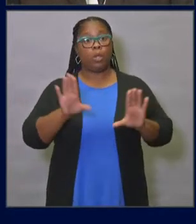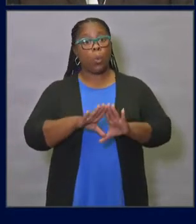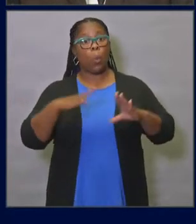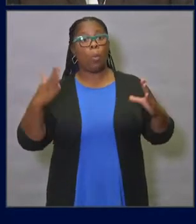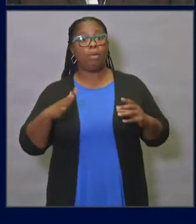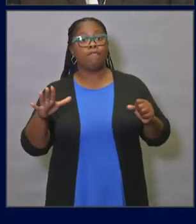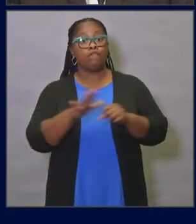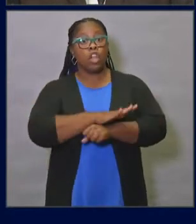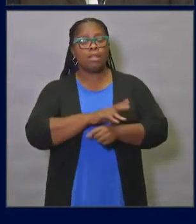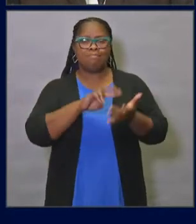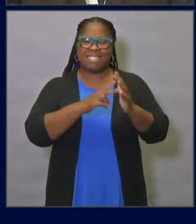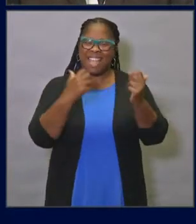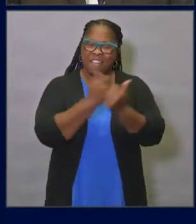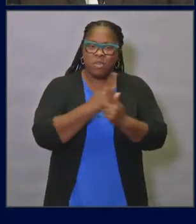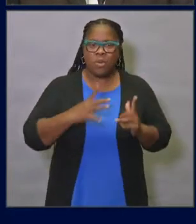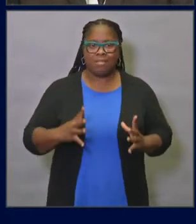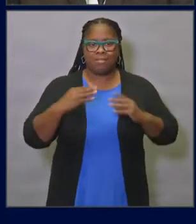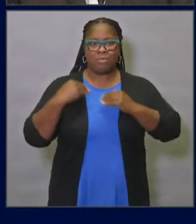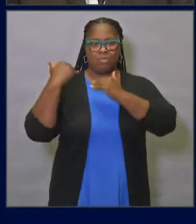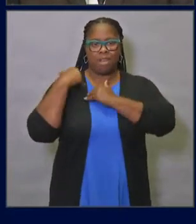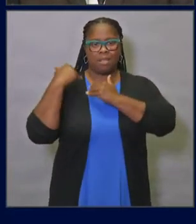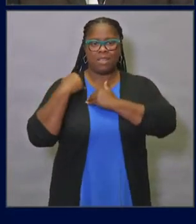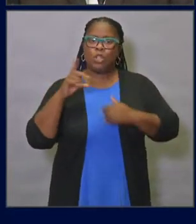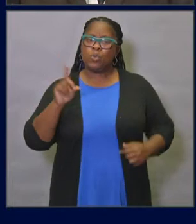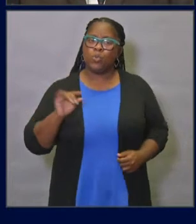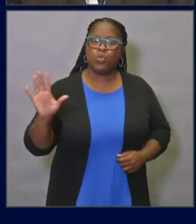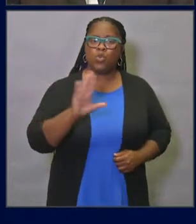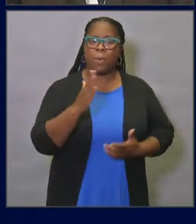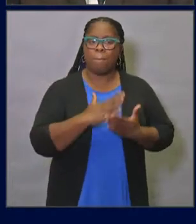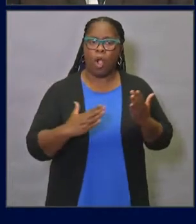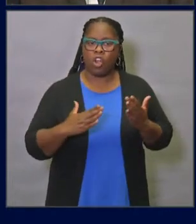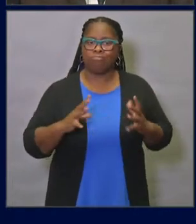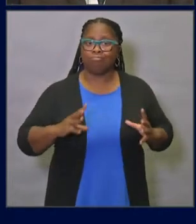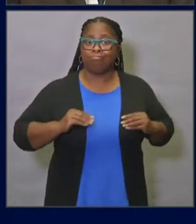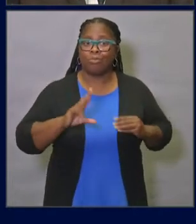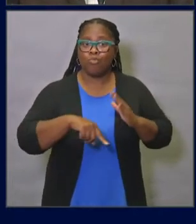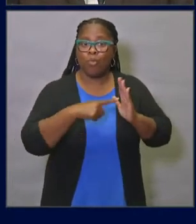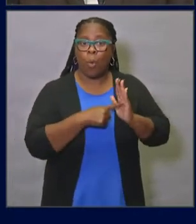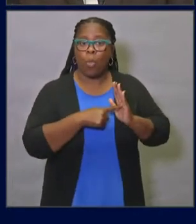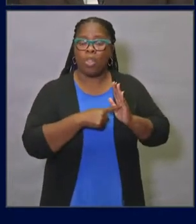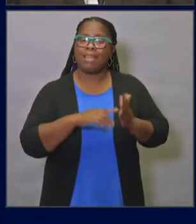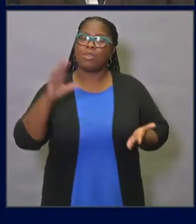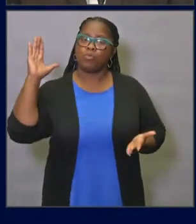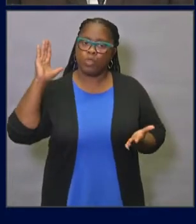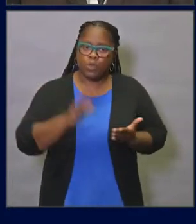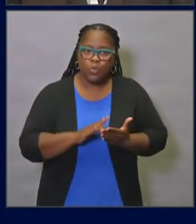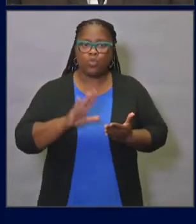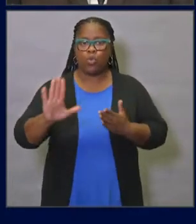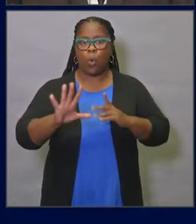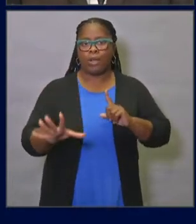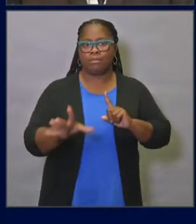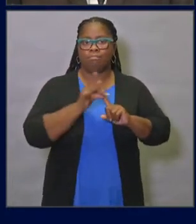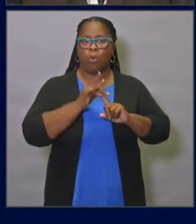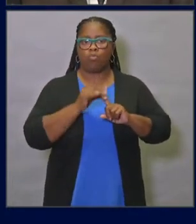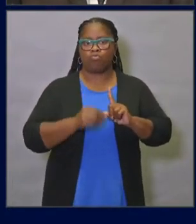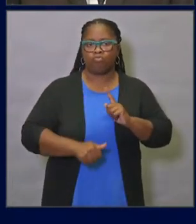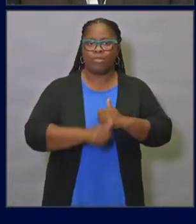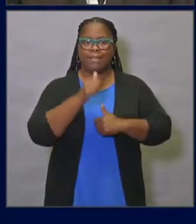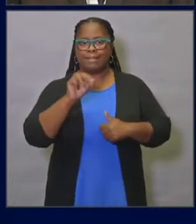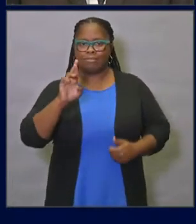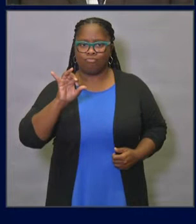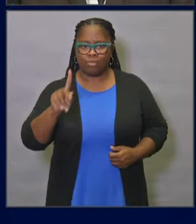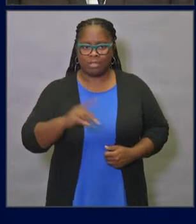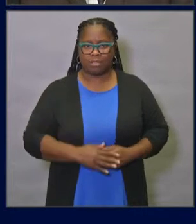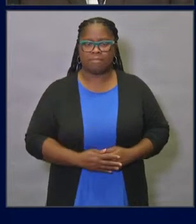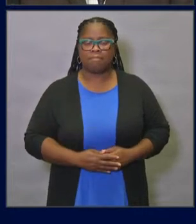part, being smart of their choices, and reducing their risk to exposure of COVID-19 every day.